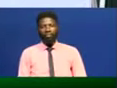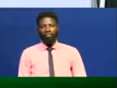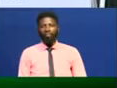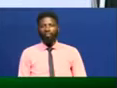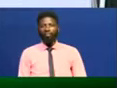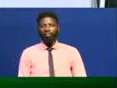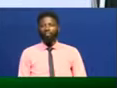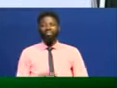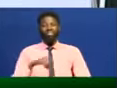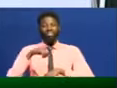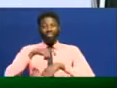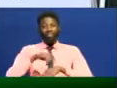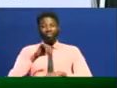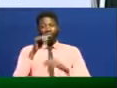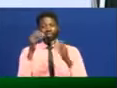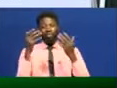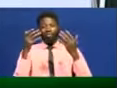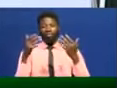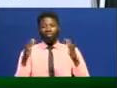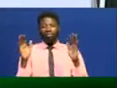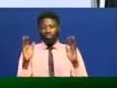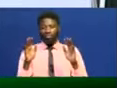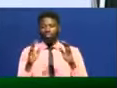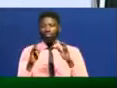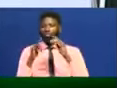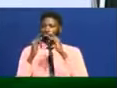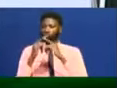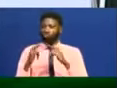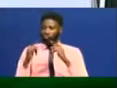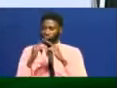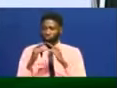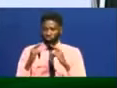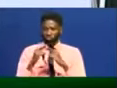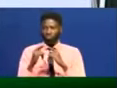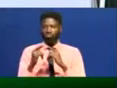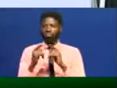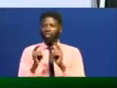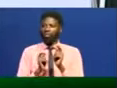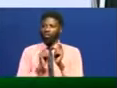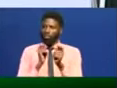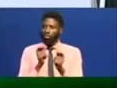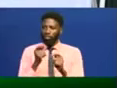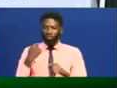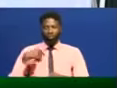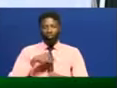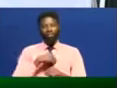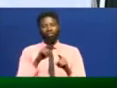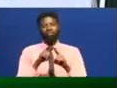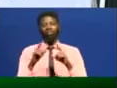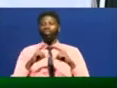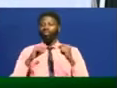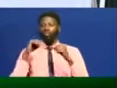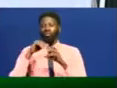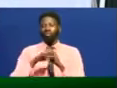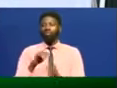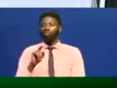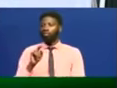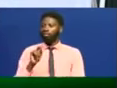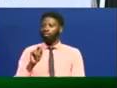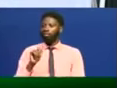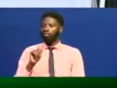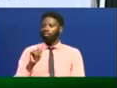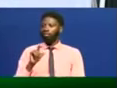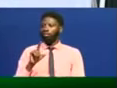After that talent camp we did here, we hosted at Talanta Plaza the